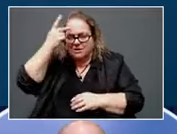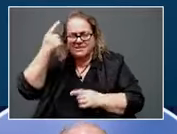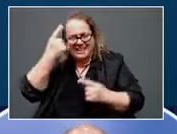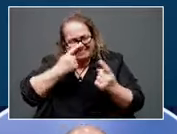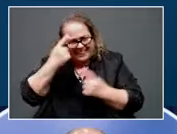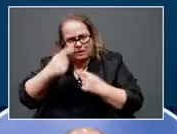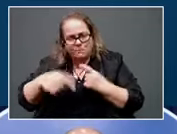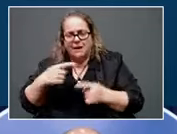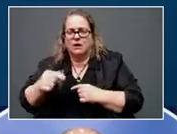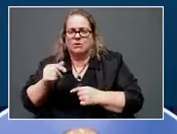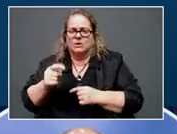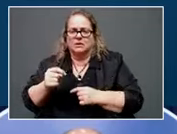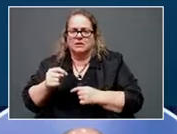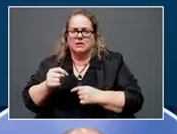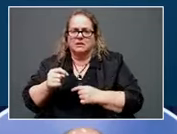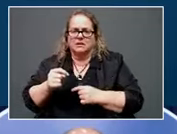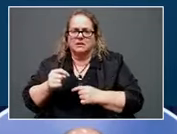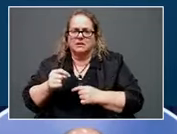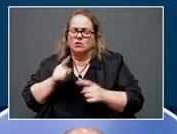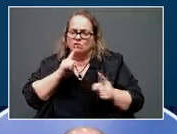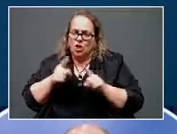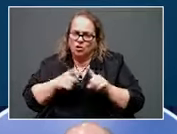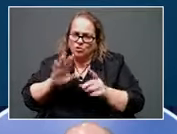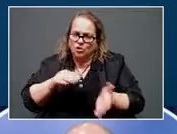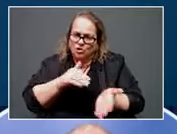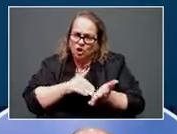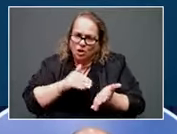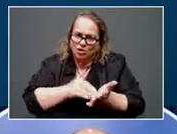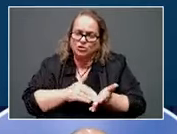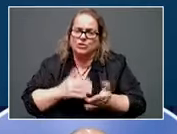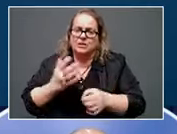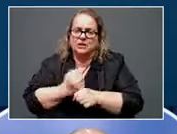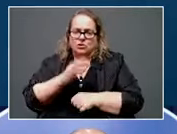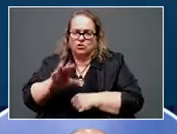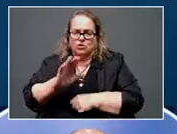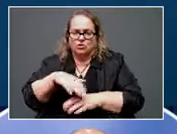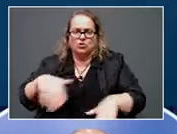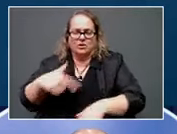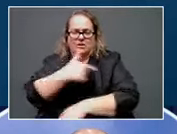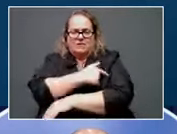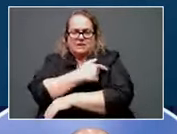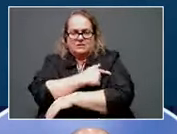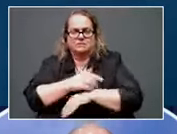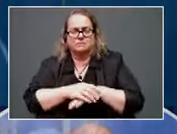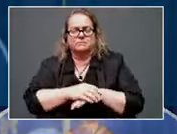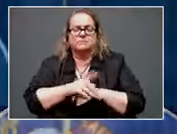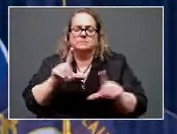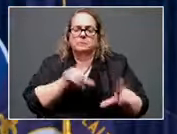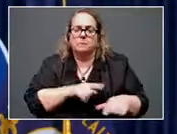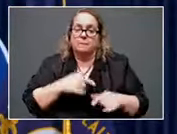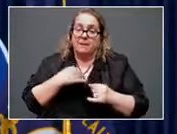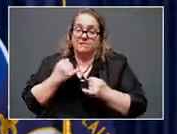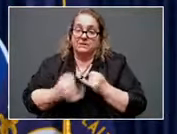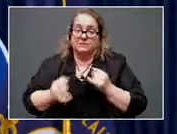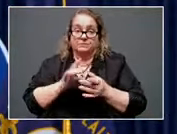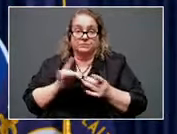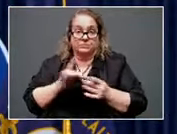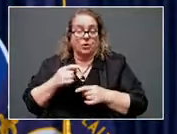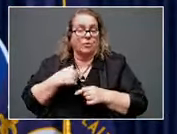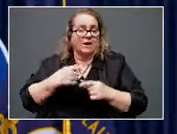pediatrician and get your children vaccinated. So my final remarks, James, you can take that down. We've come a long way as